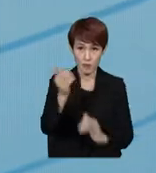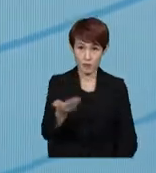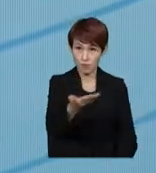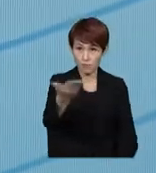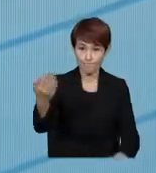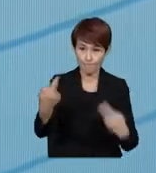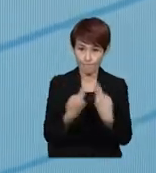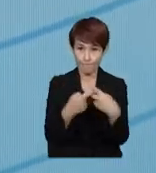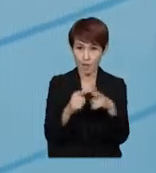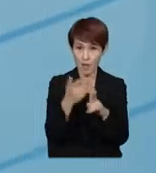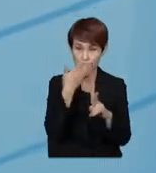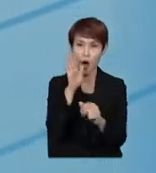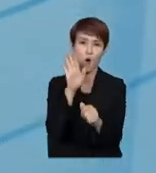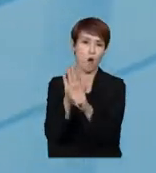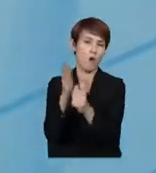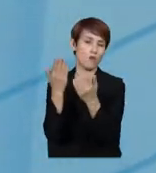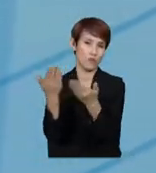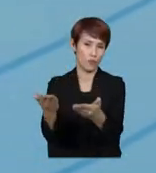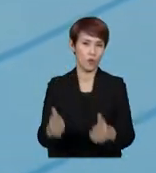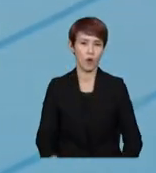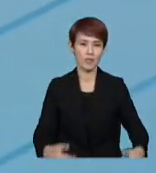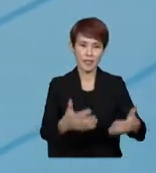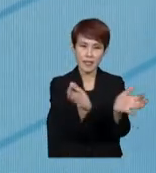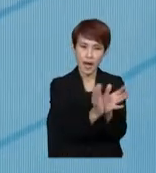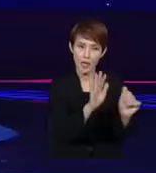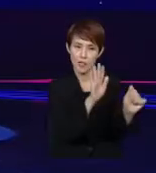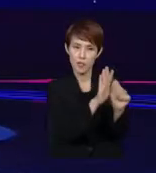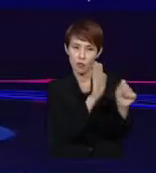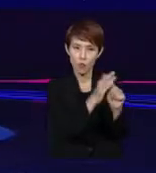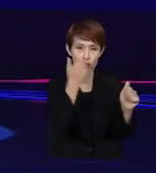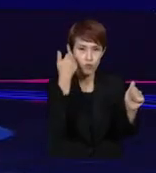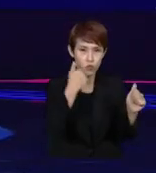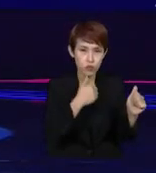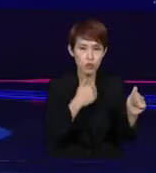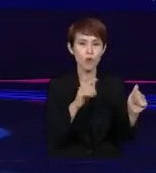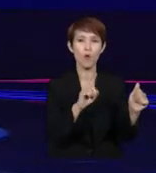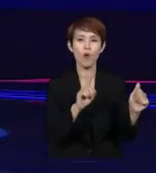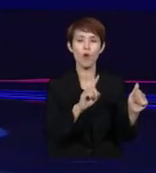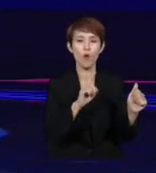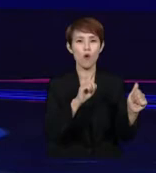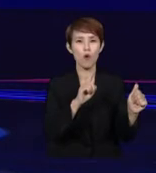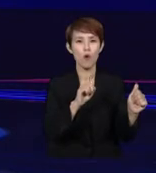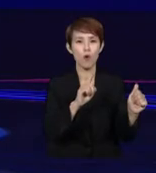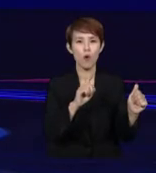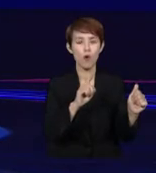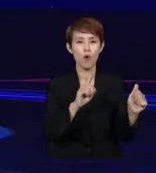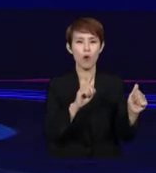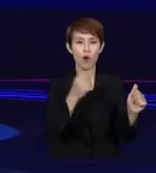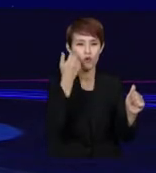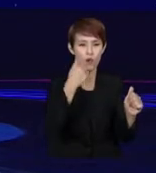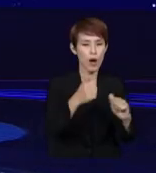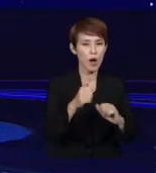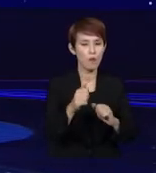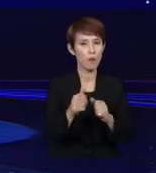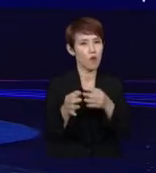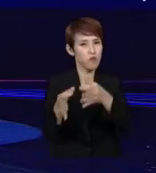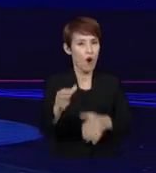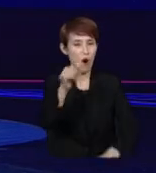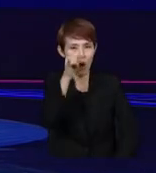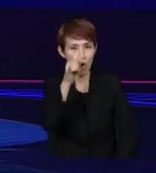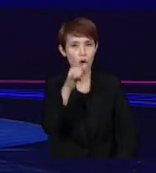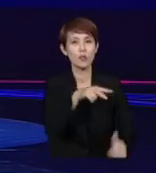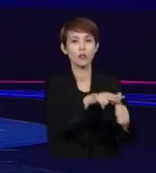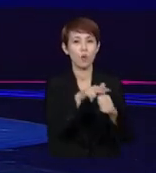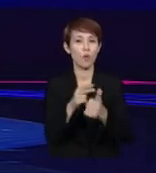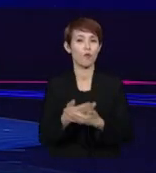particular political party or a particular professional news organization. It also should enable citizens to basically understand the internal workings